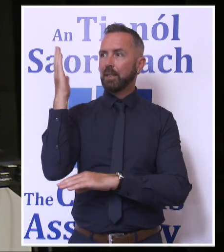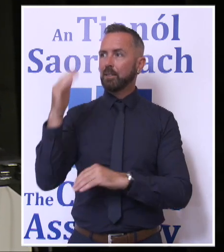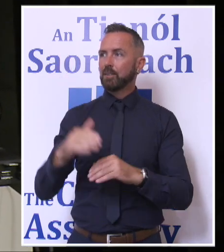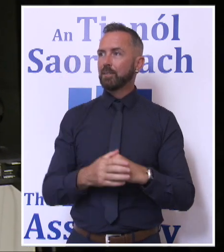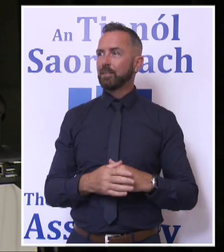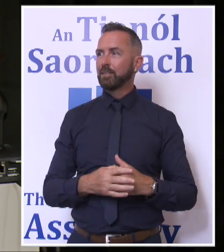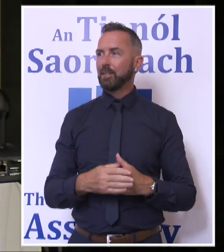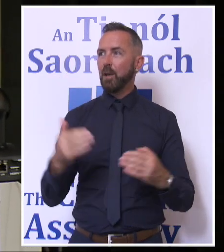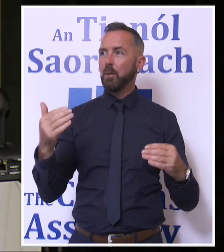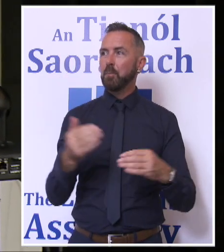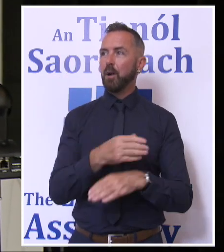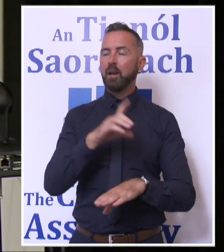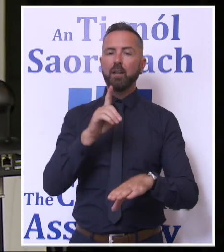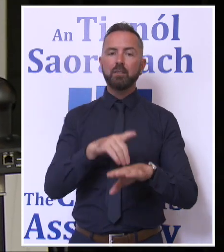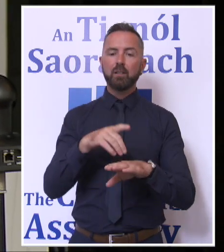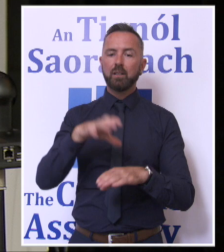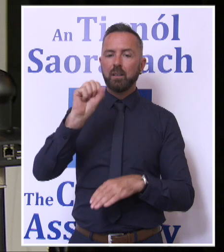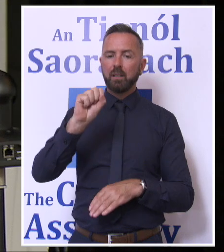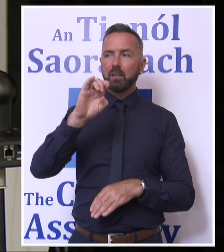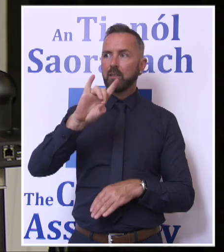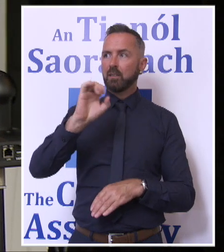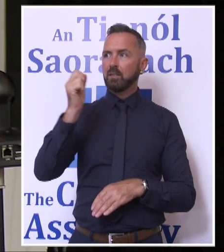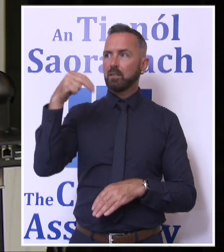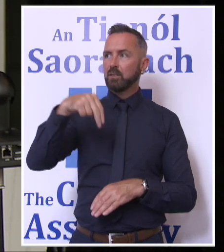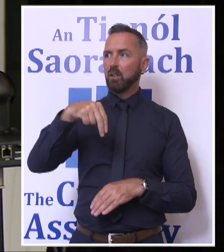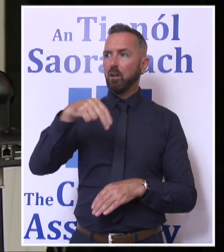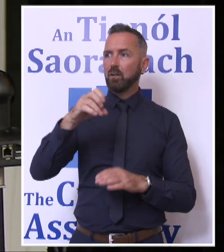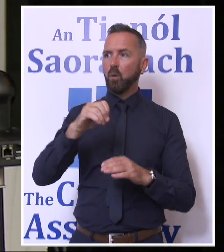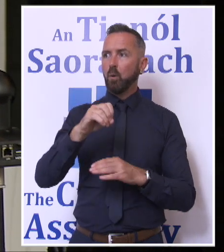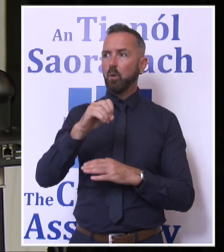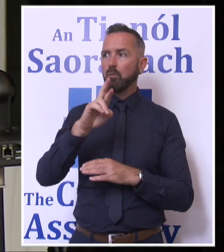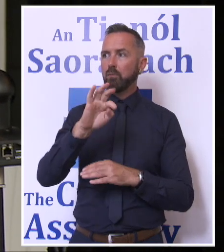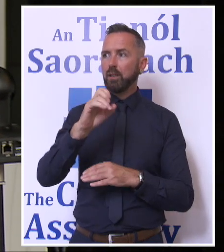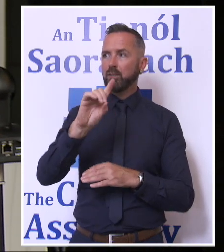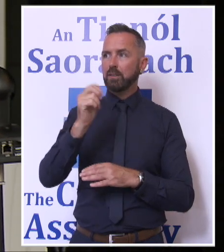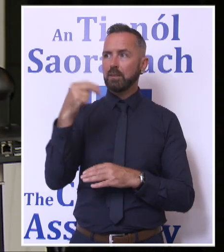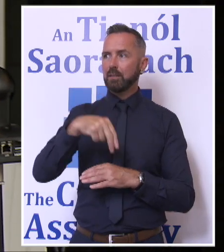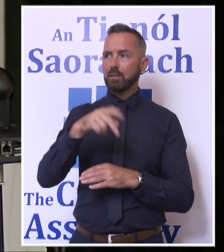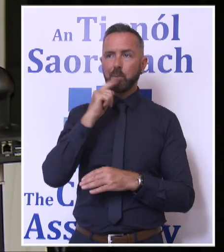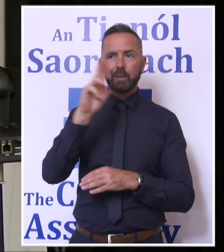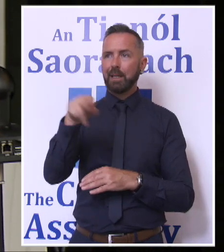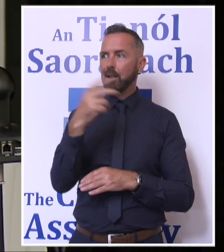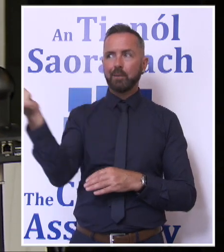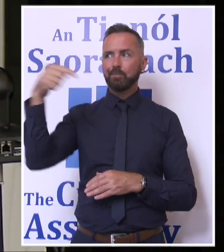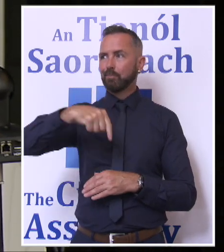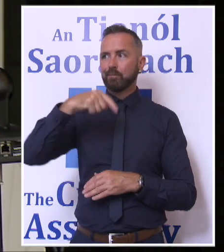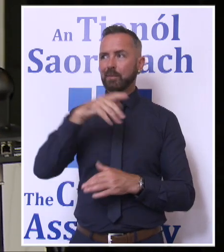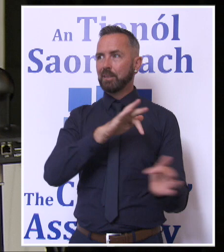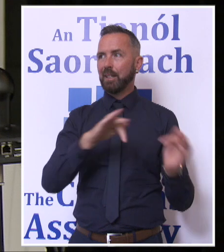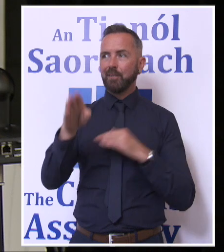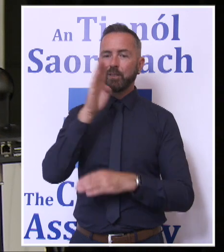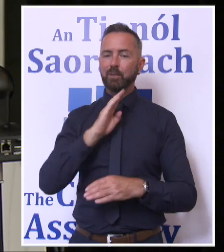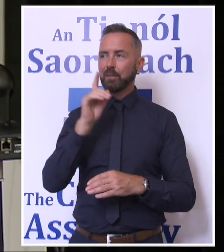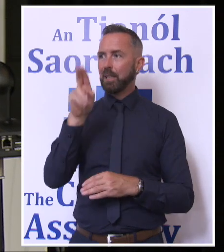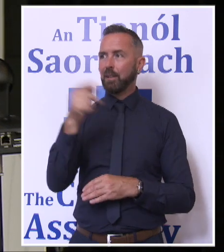by Dr. Seán Ó'Riordáin. Unfortunately, Dr. O'Riordan can't be with us this afternoon,